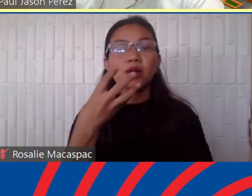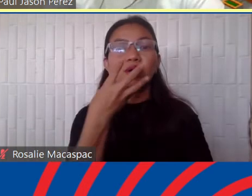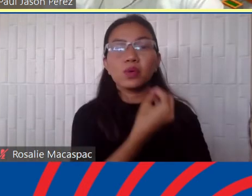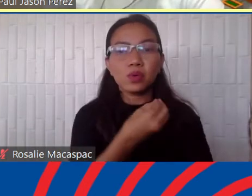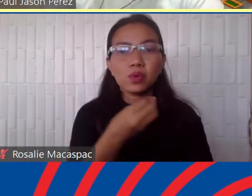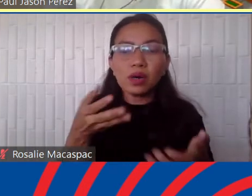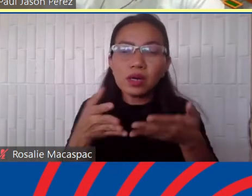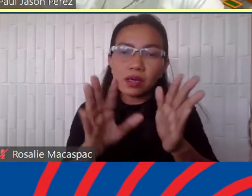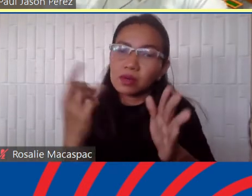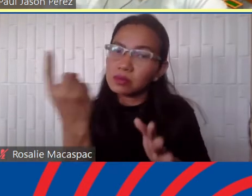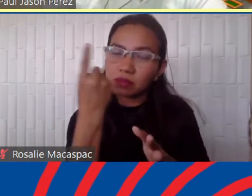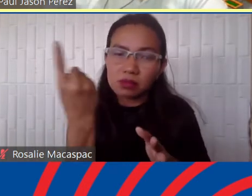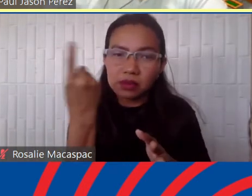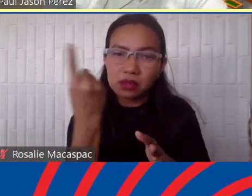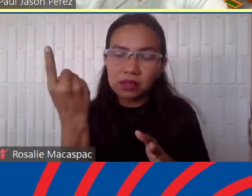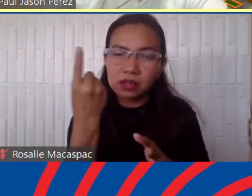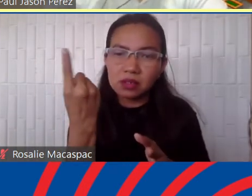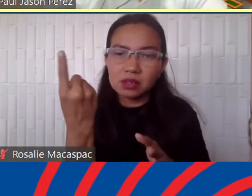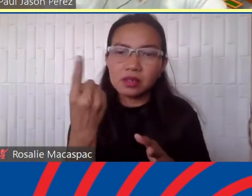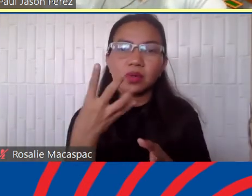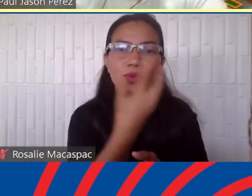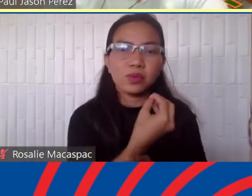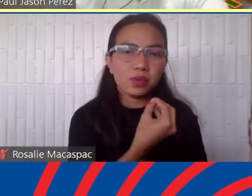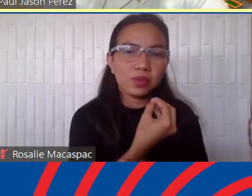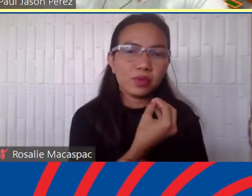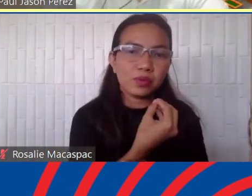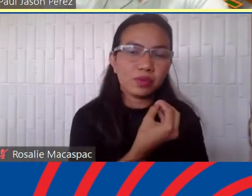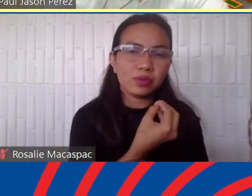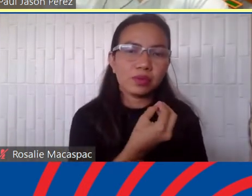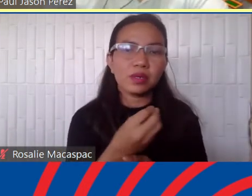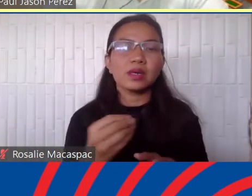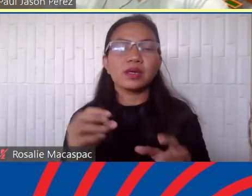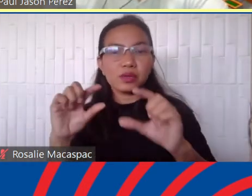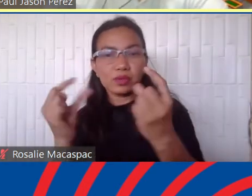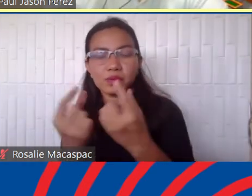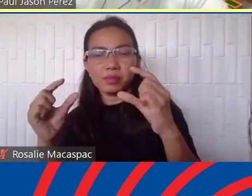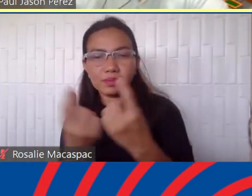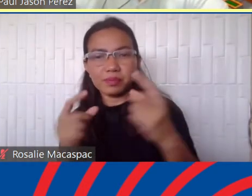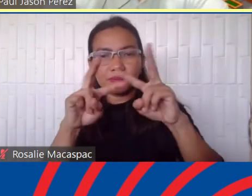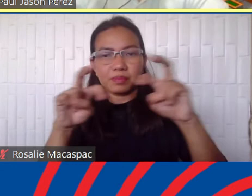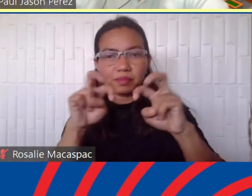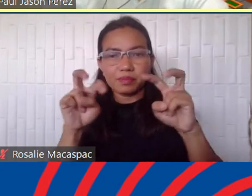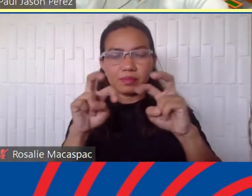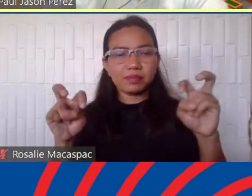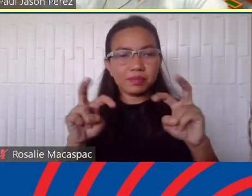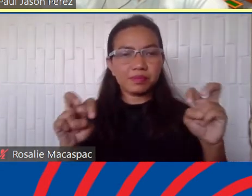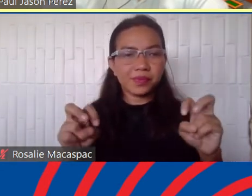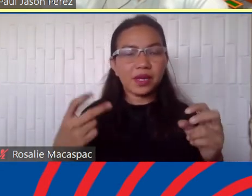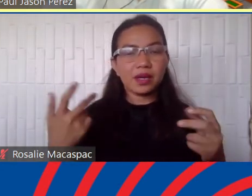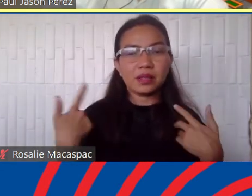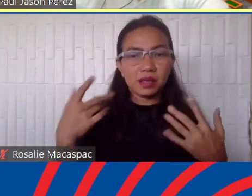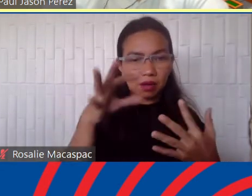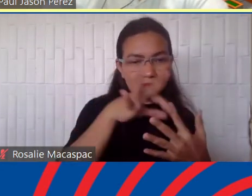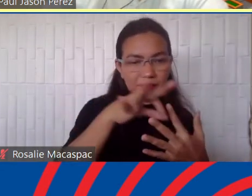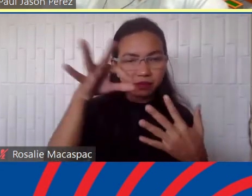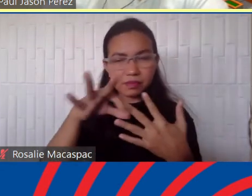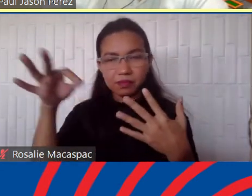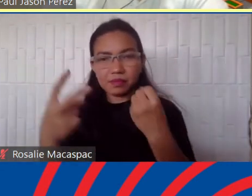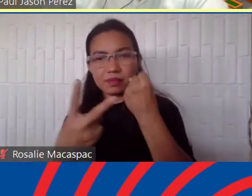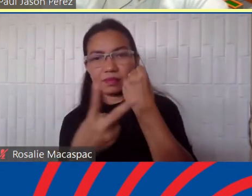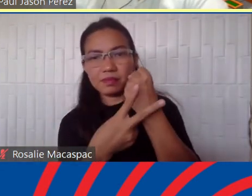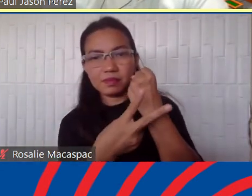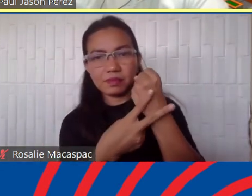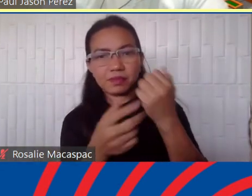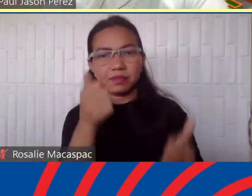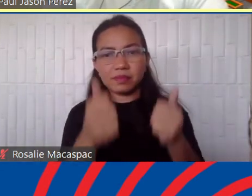allowed, what permissions are allowed to certain group of users. There's also selection and preservation. So which data